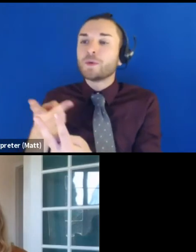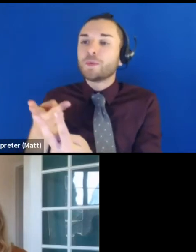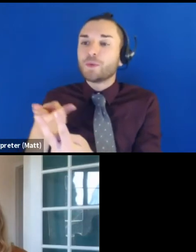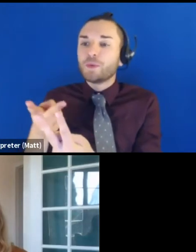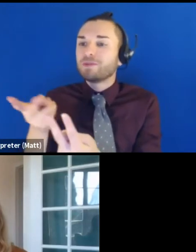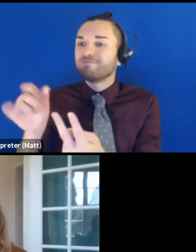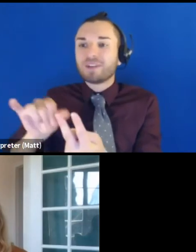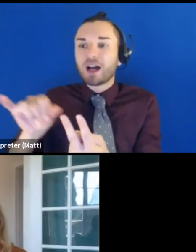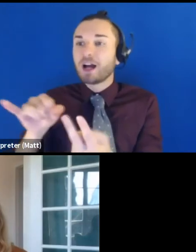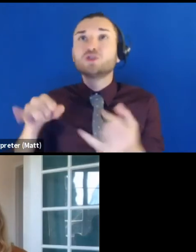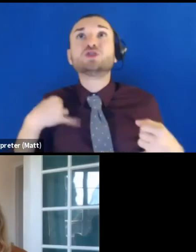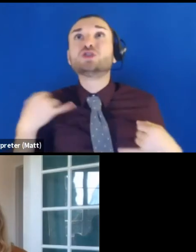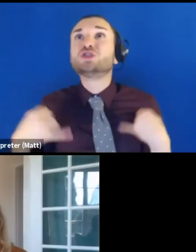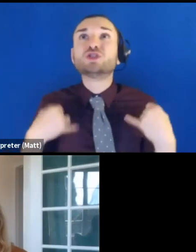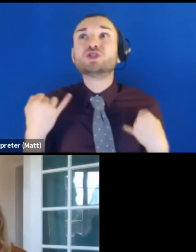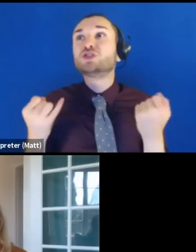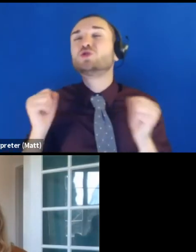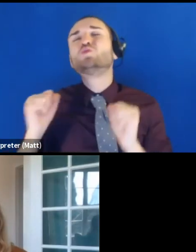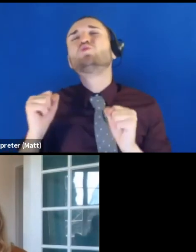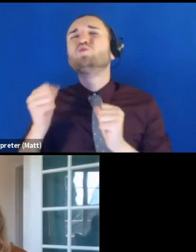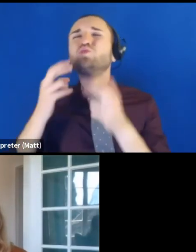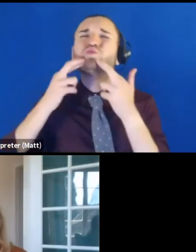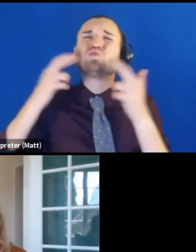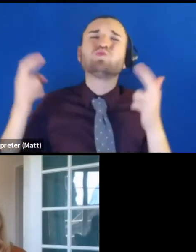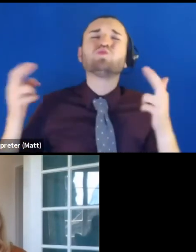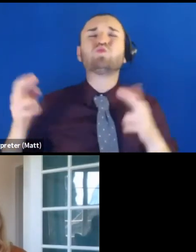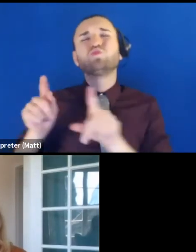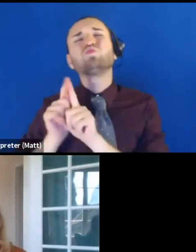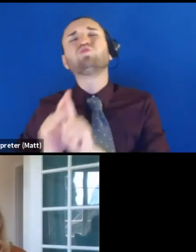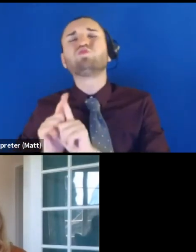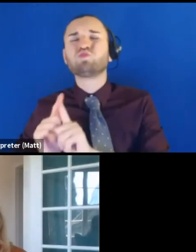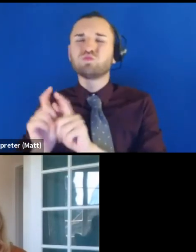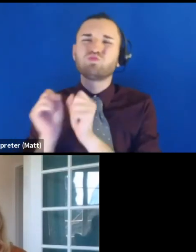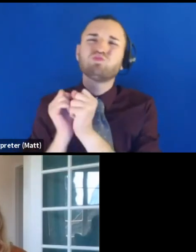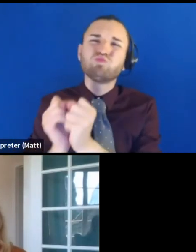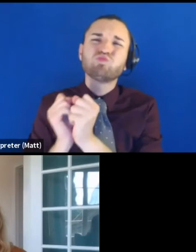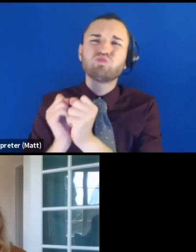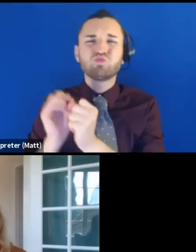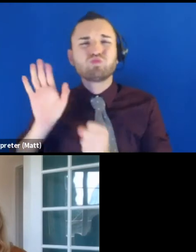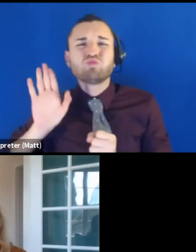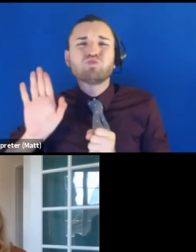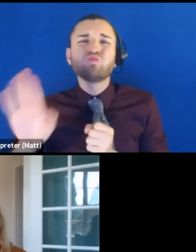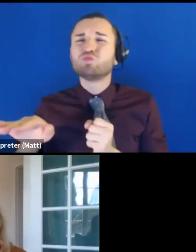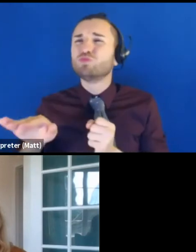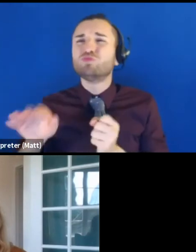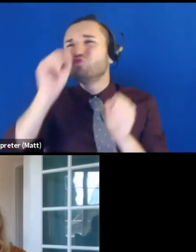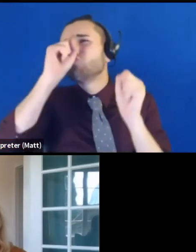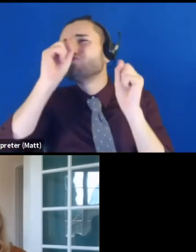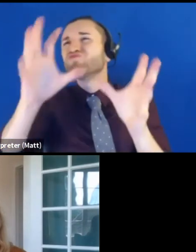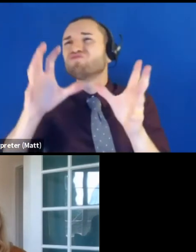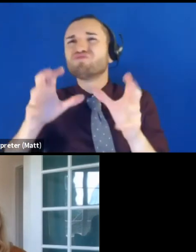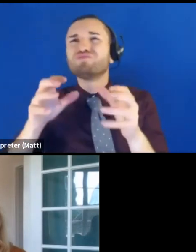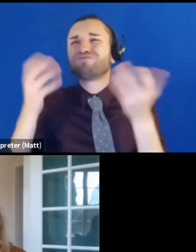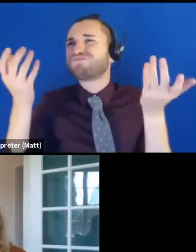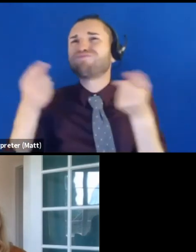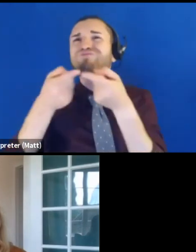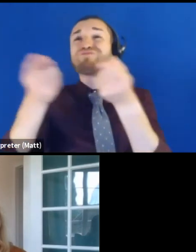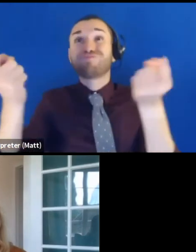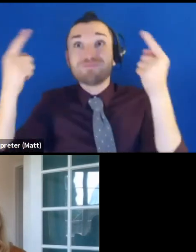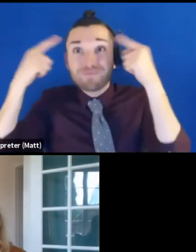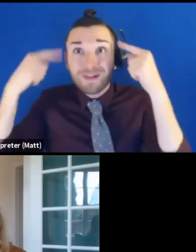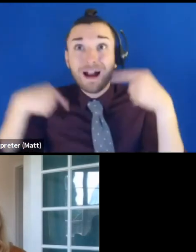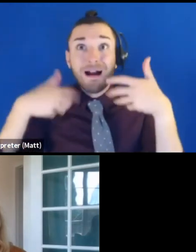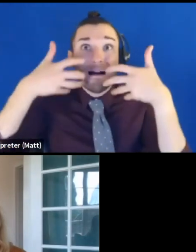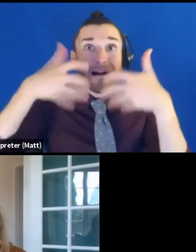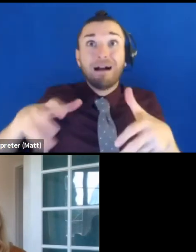like joyful, extremely close friends who are unconcerned about other people looking at them and whether other people think they're hot. And in